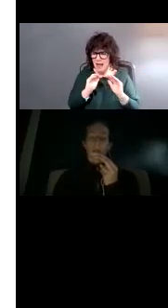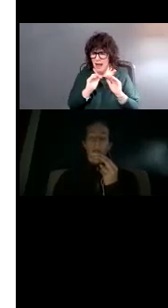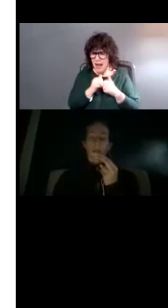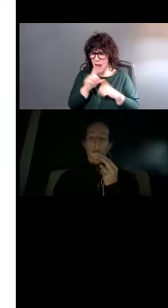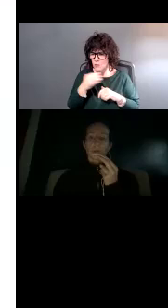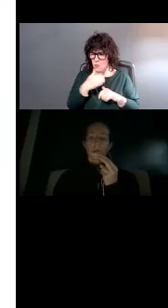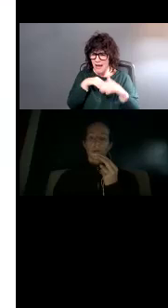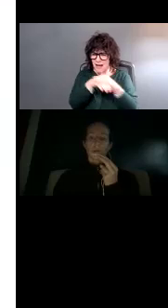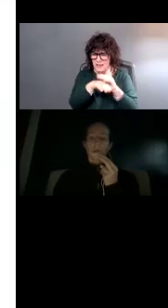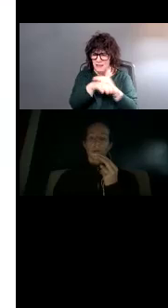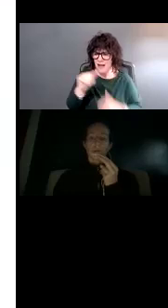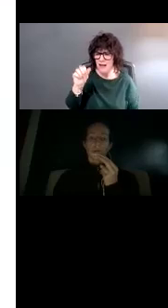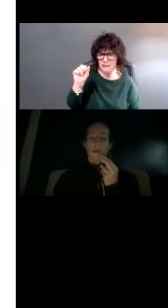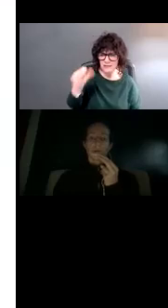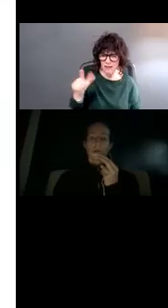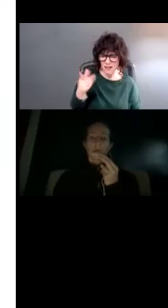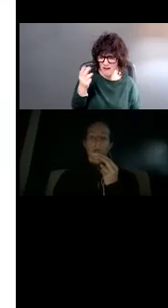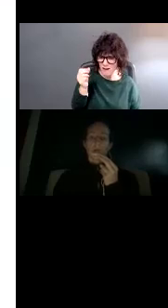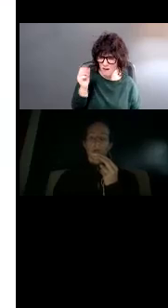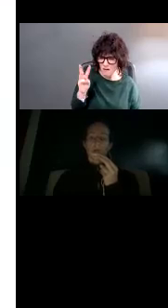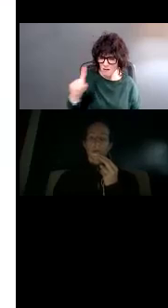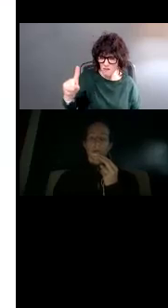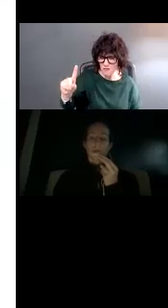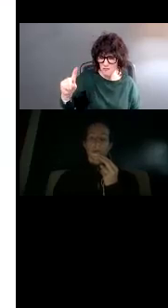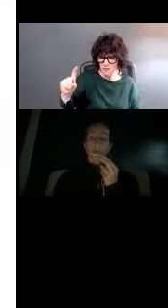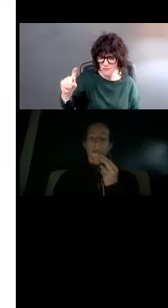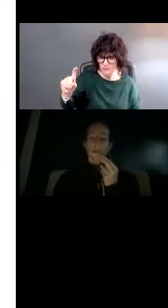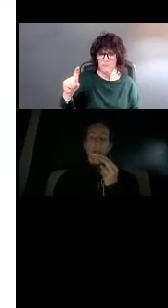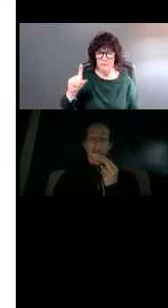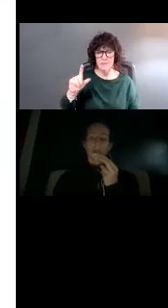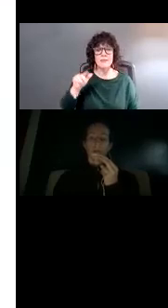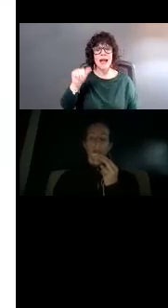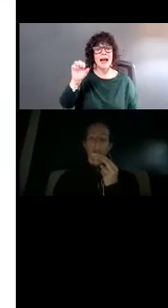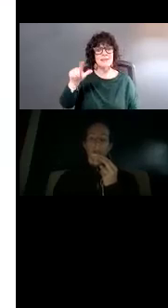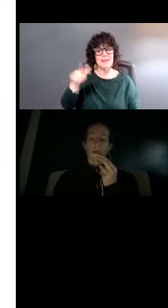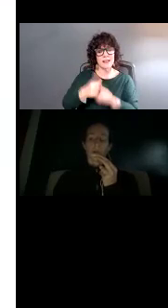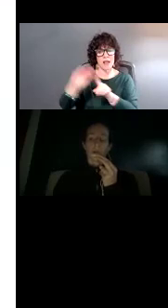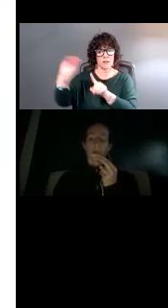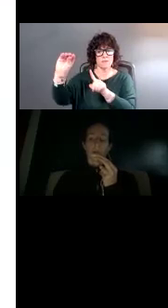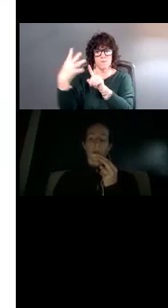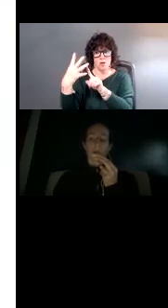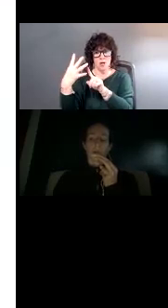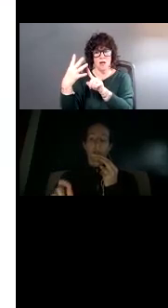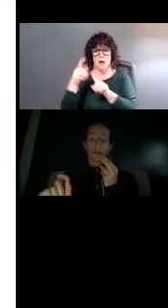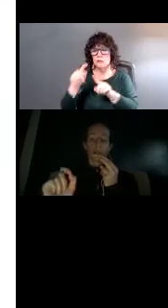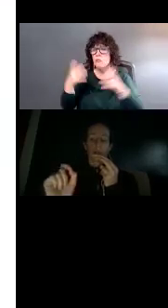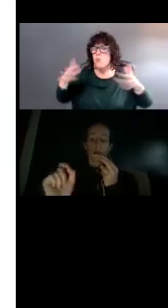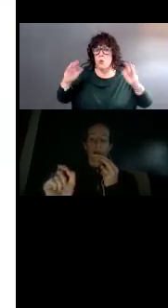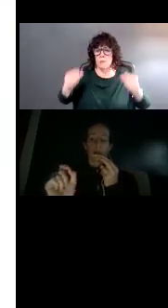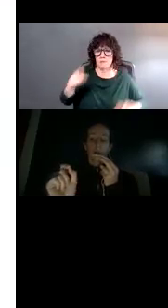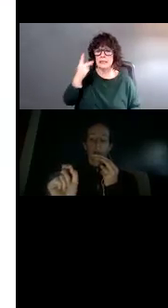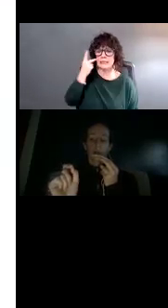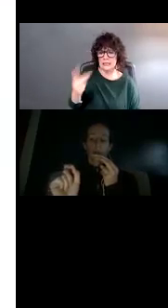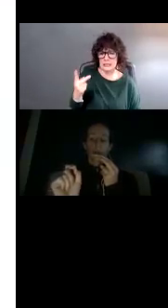should be able to see them. If the presentation is too big, you should be able to adjust the